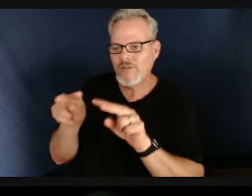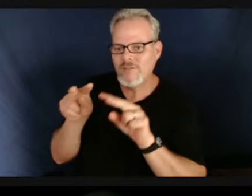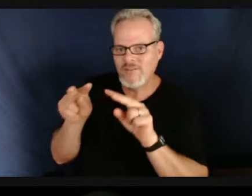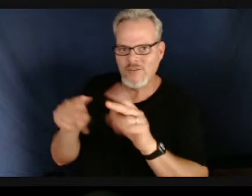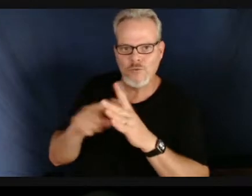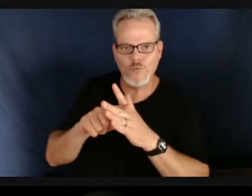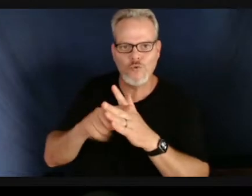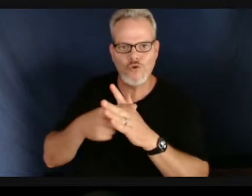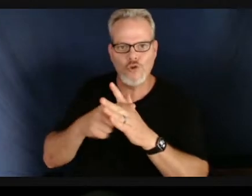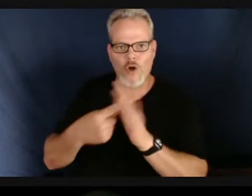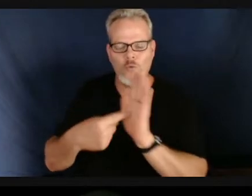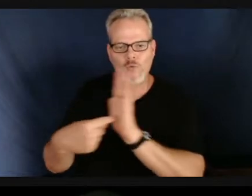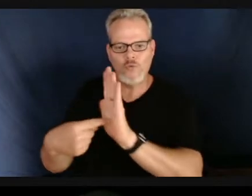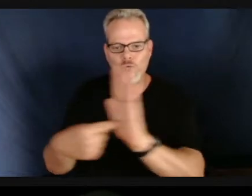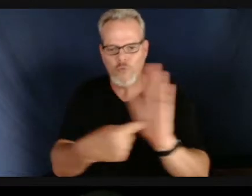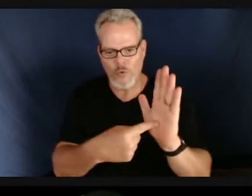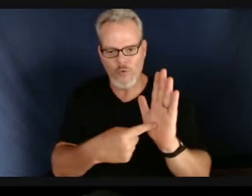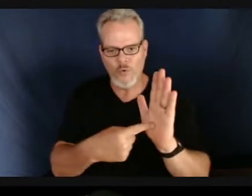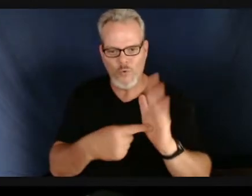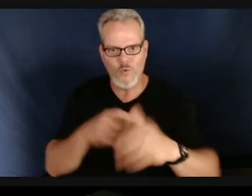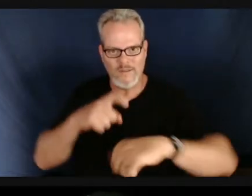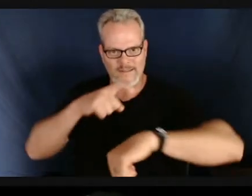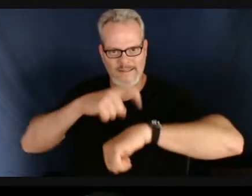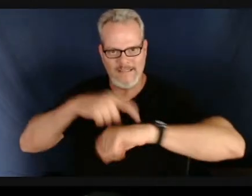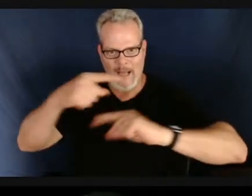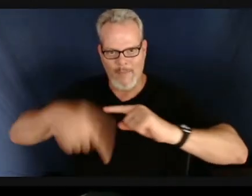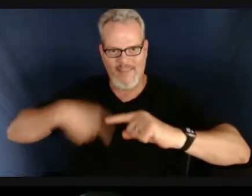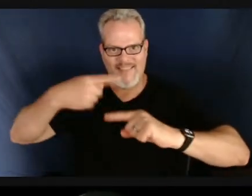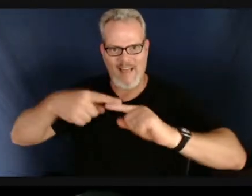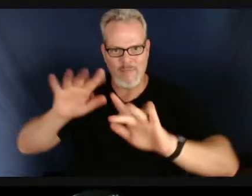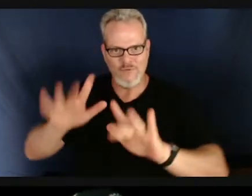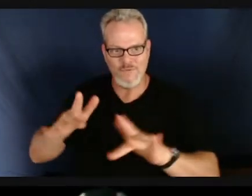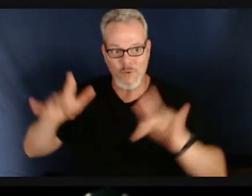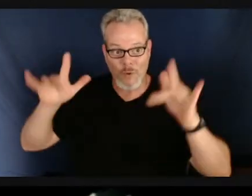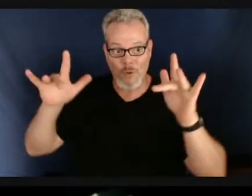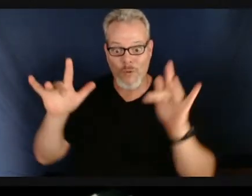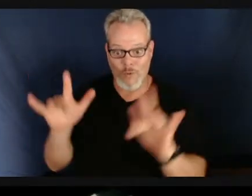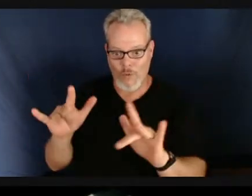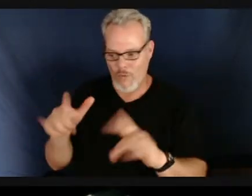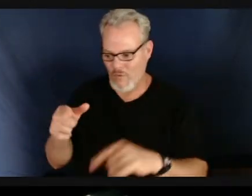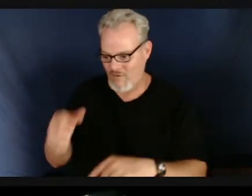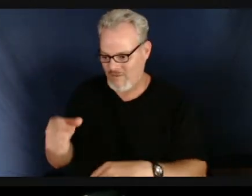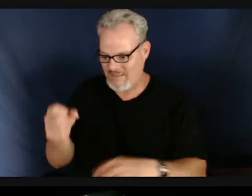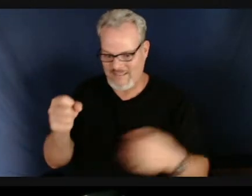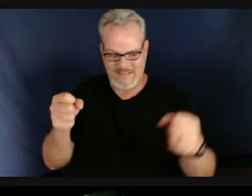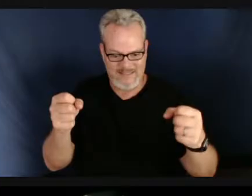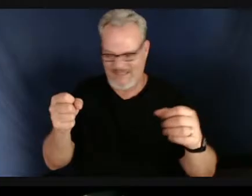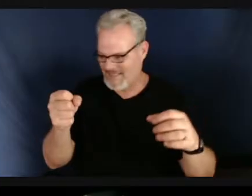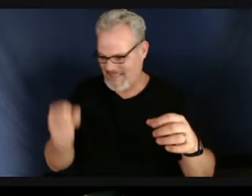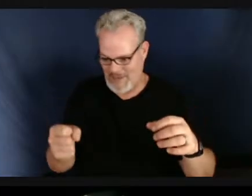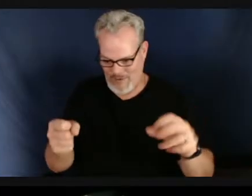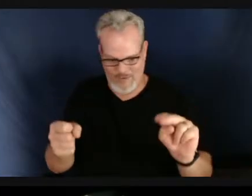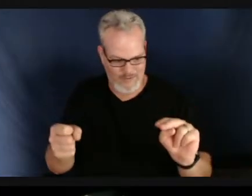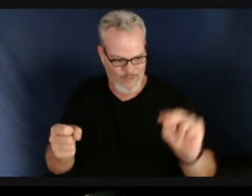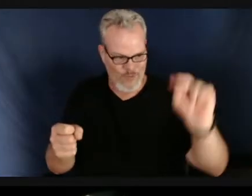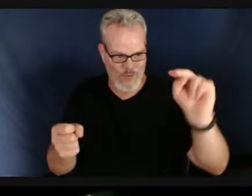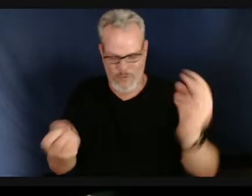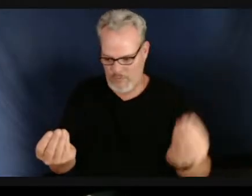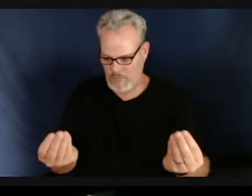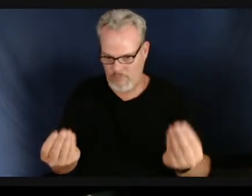once again this time lapse of the glow from the south vent first, and then the north vent joining